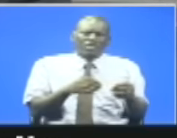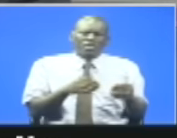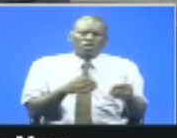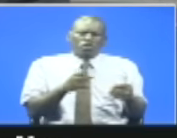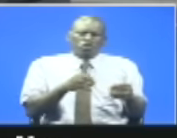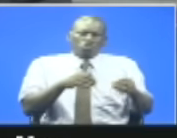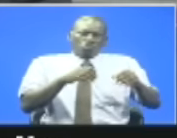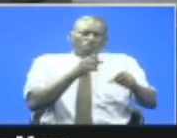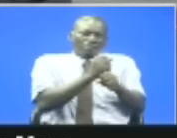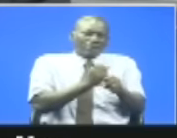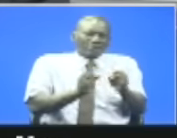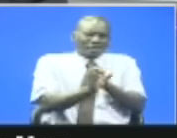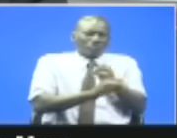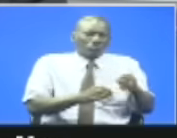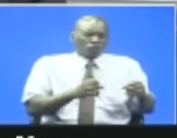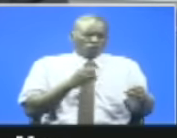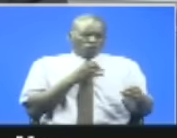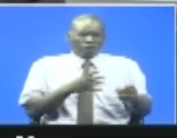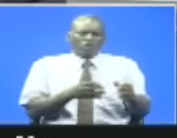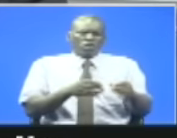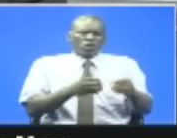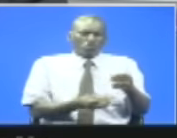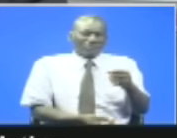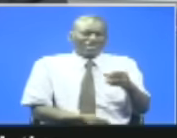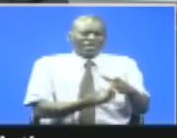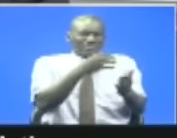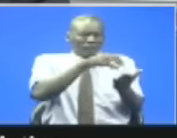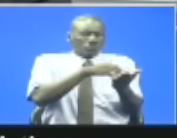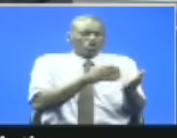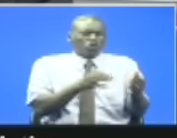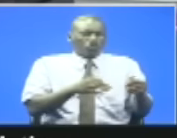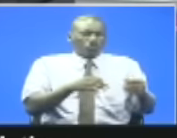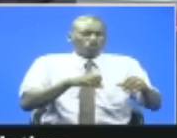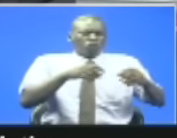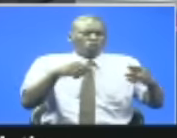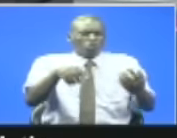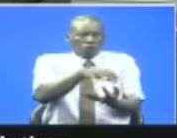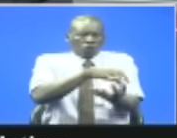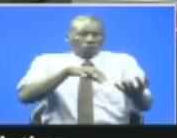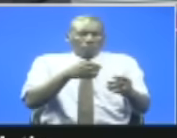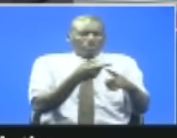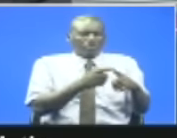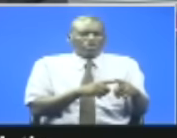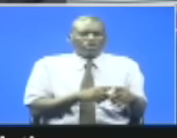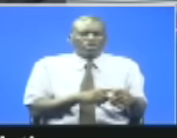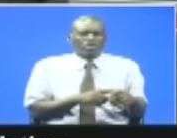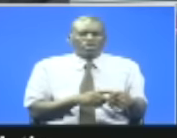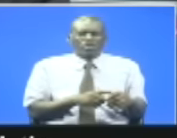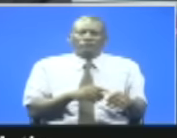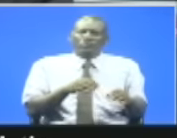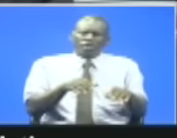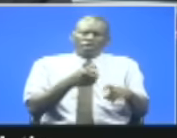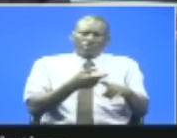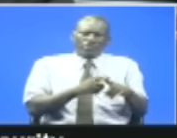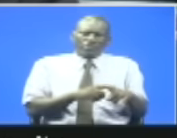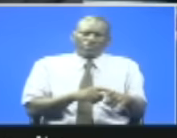polarize the country, you create a situation of anarchy and chaos, and then call and then for that, call for